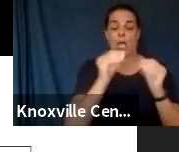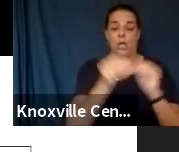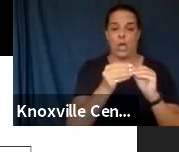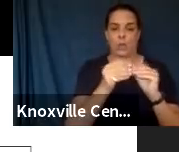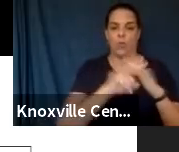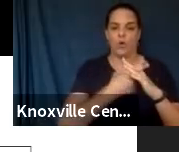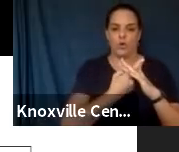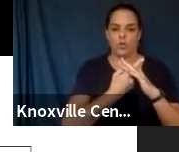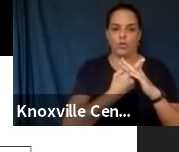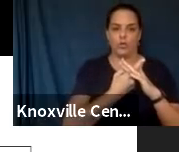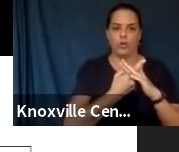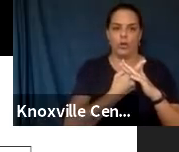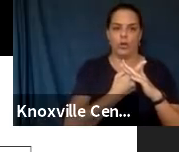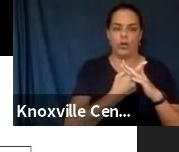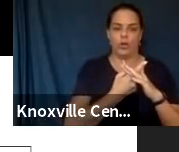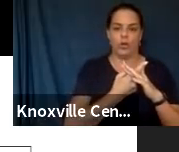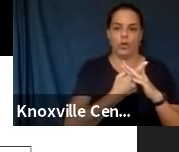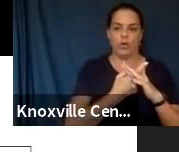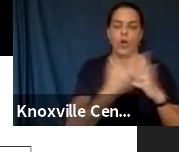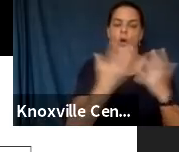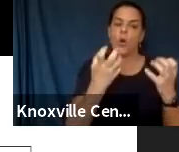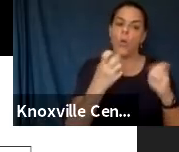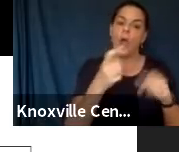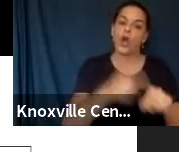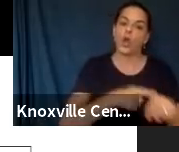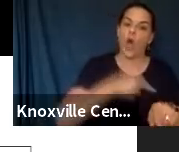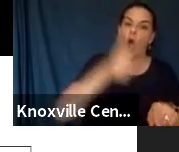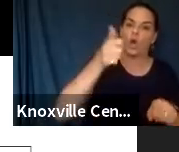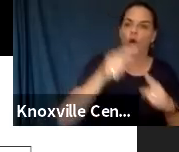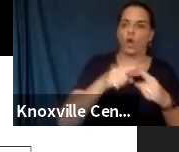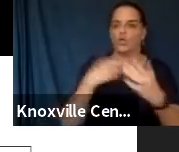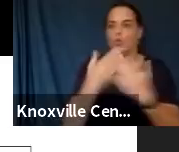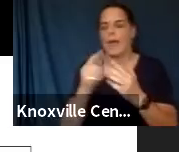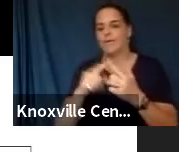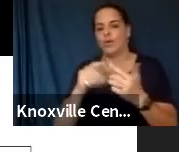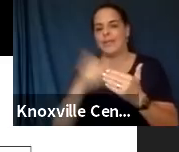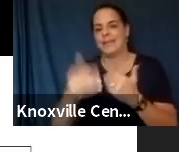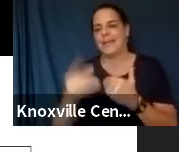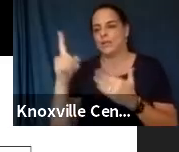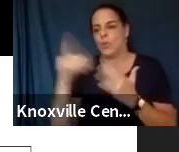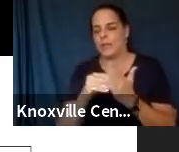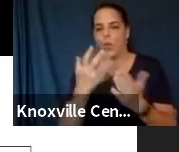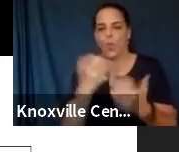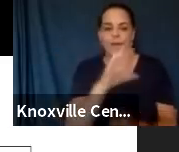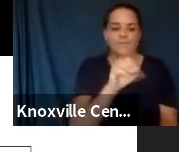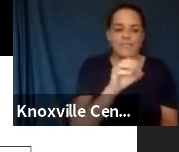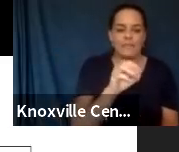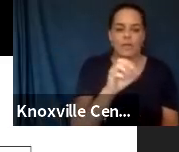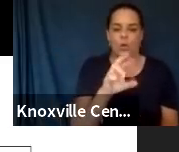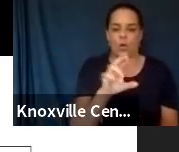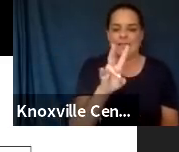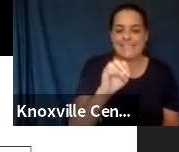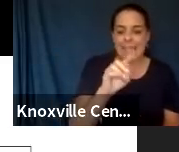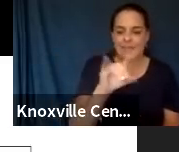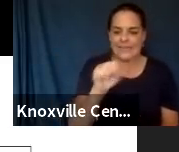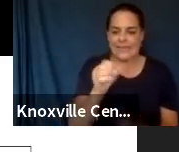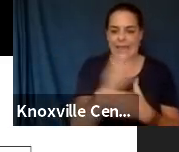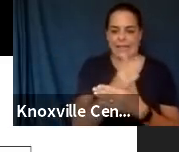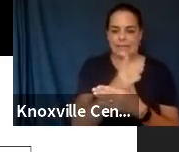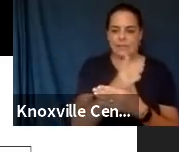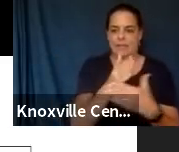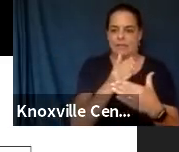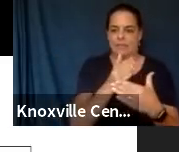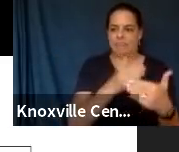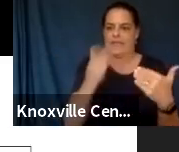getting, we want it to take longer to get to the next 1,000. We want it to be 50 or 70 days to get to the next 1,000,